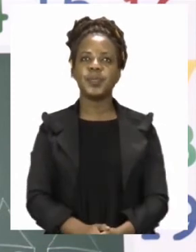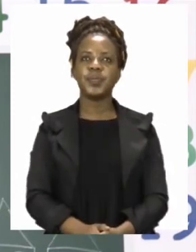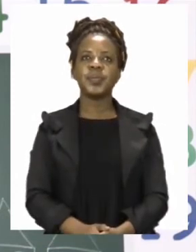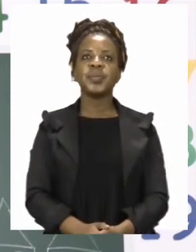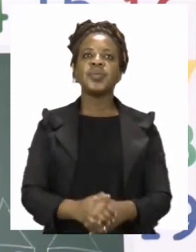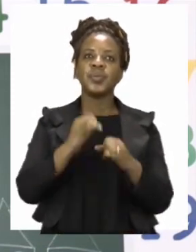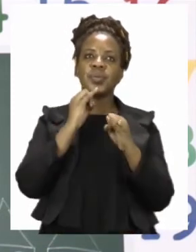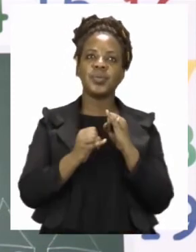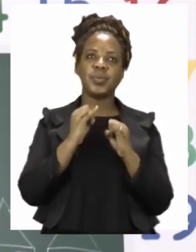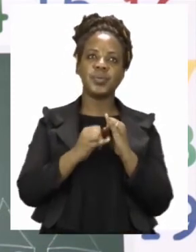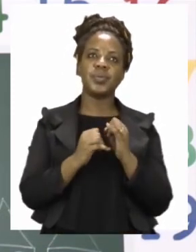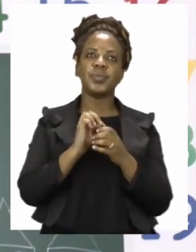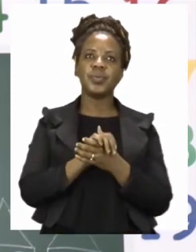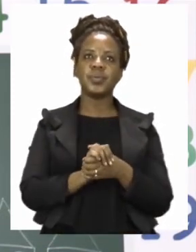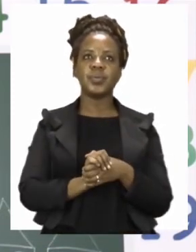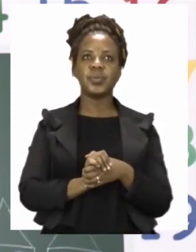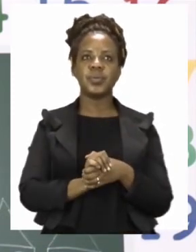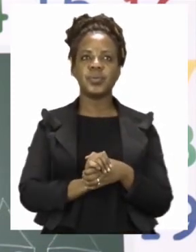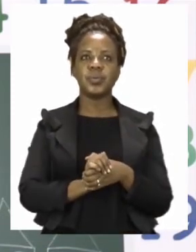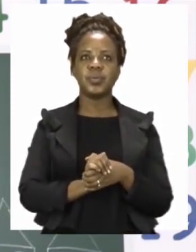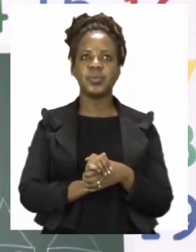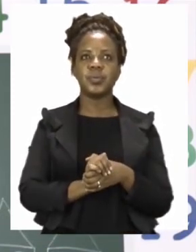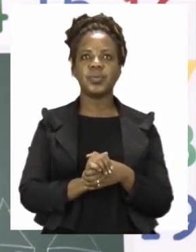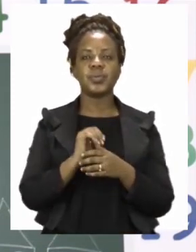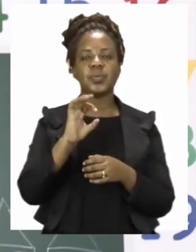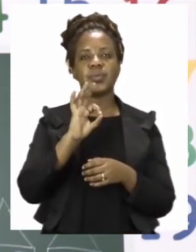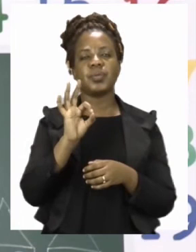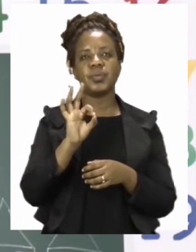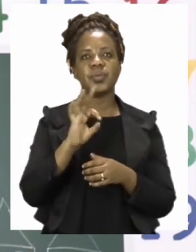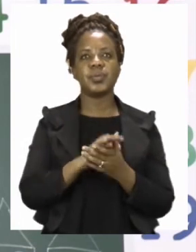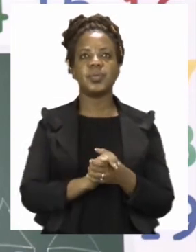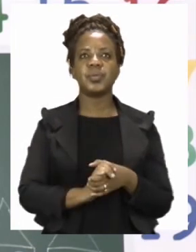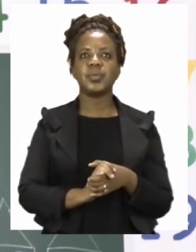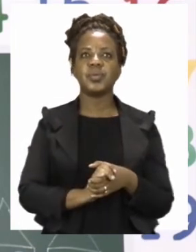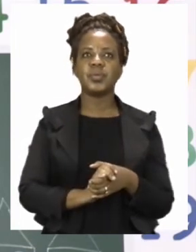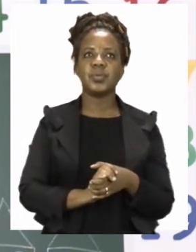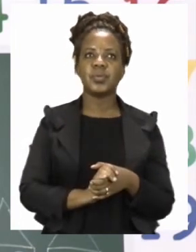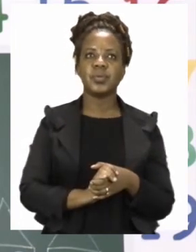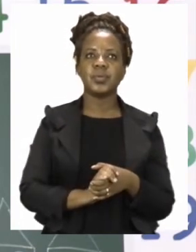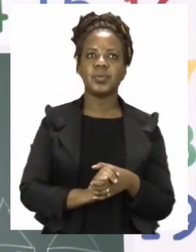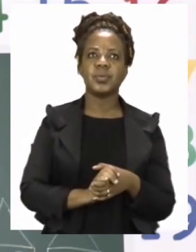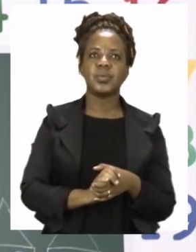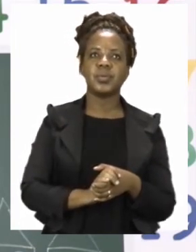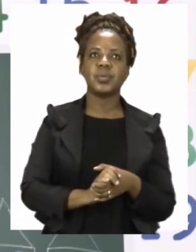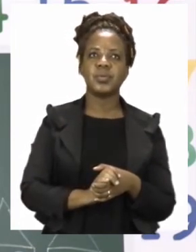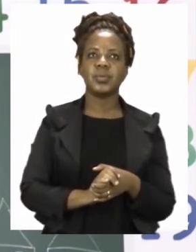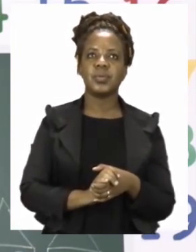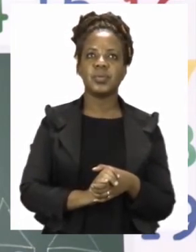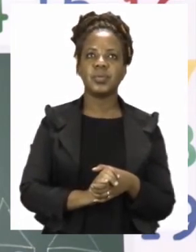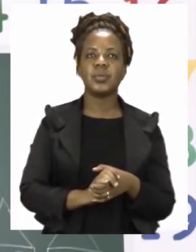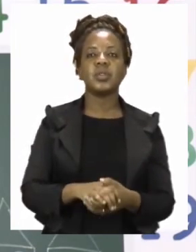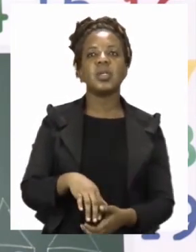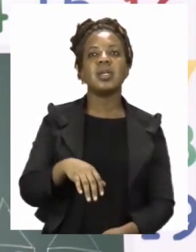Now 44 cannot be near 0 or 10 or 20 or 30 because it starts